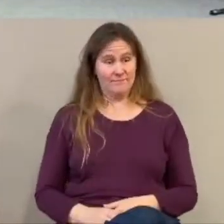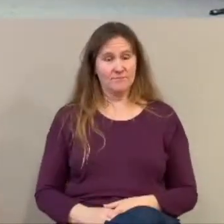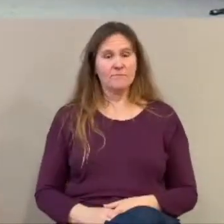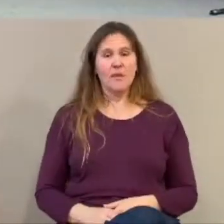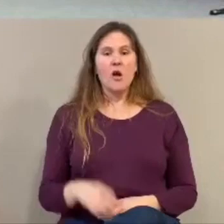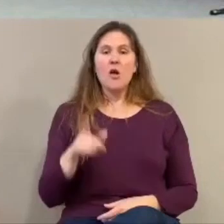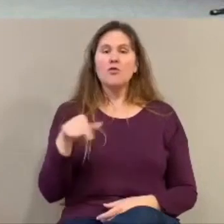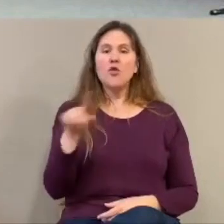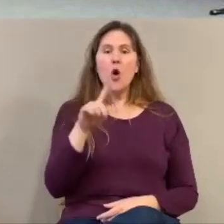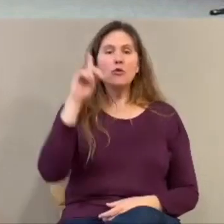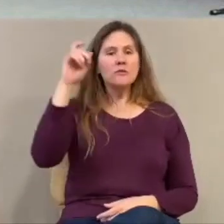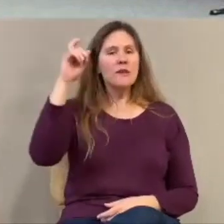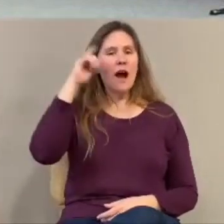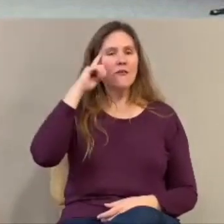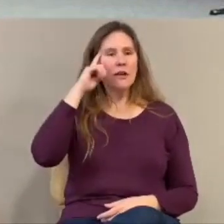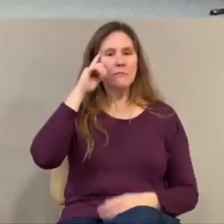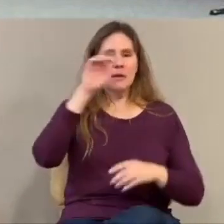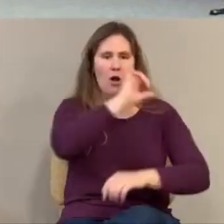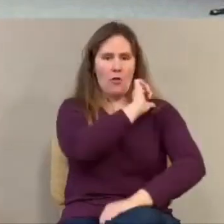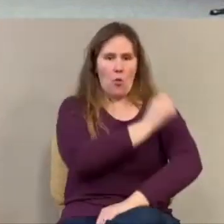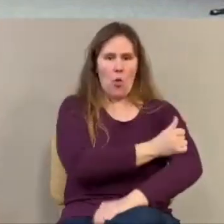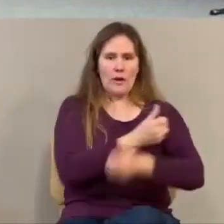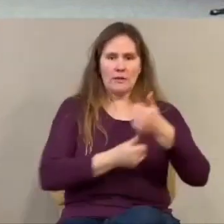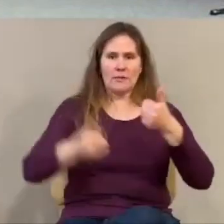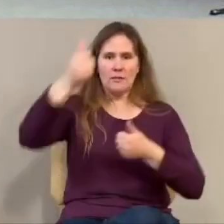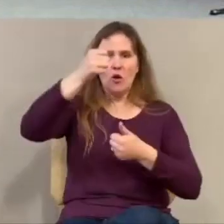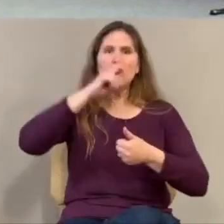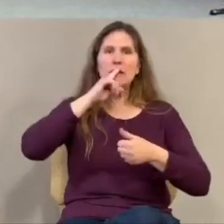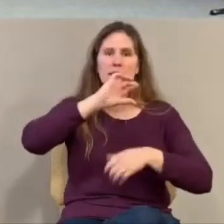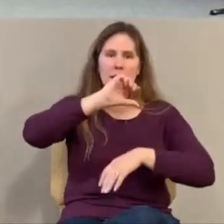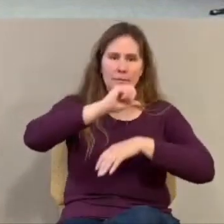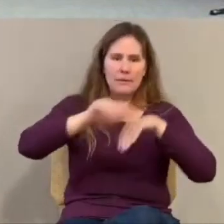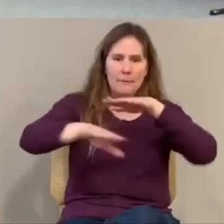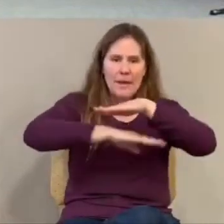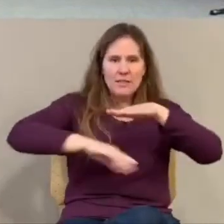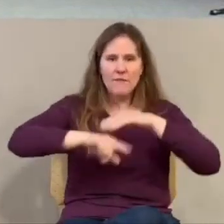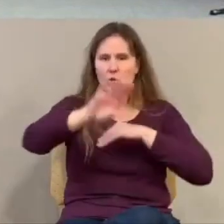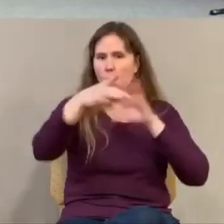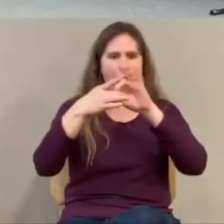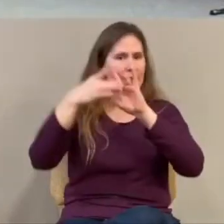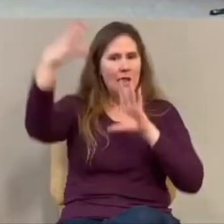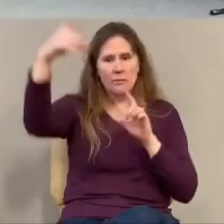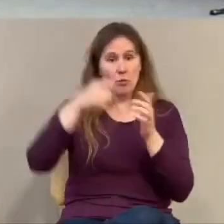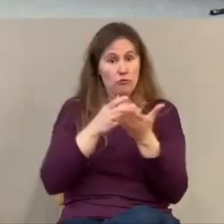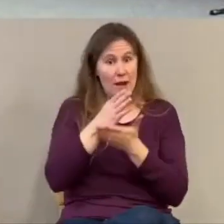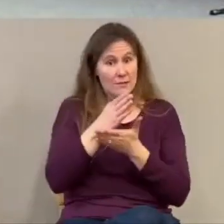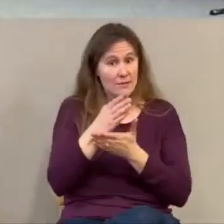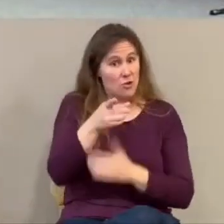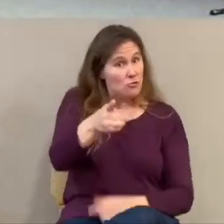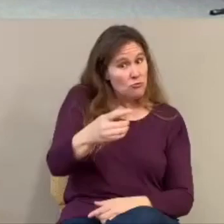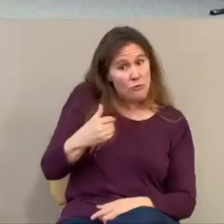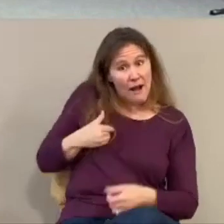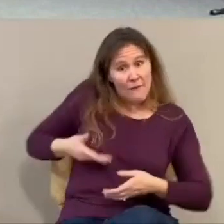See, these governing authorities are really the basis of your unalienable rights. Because you have